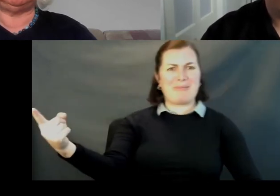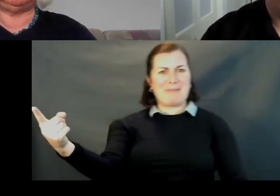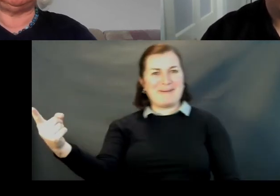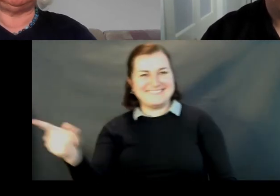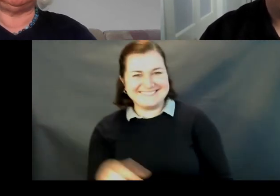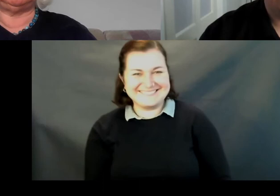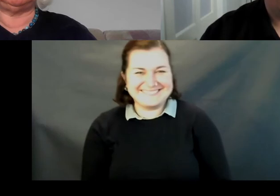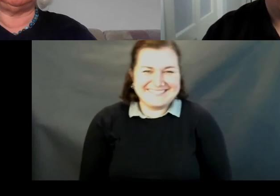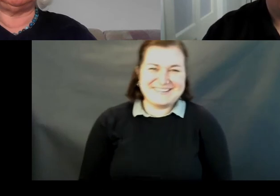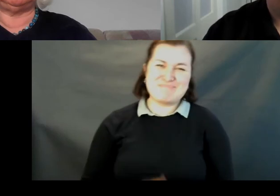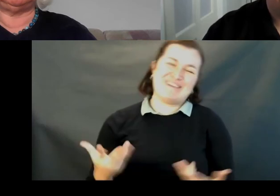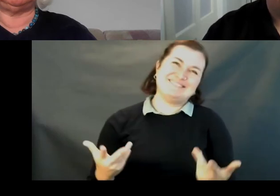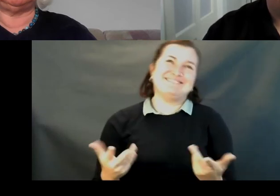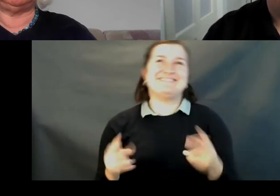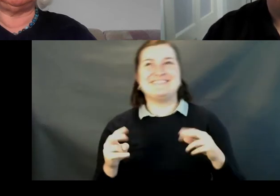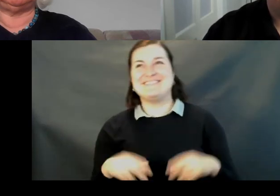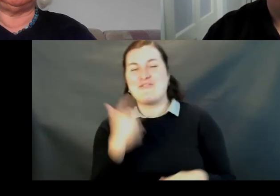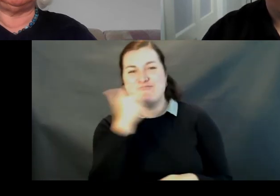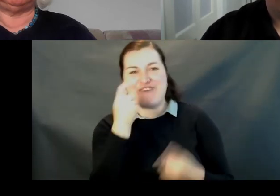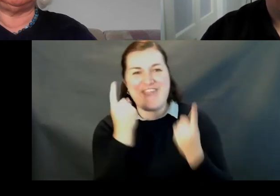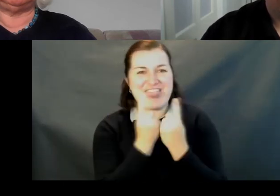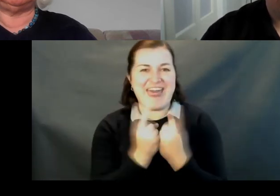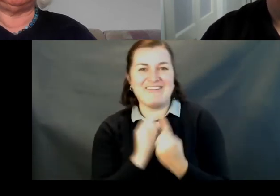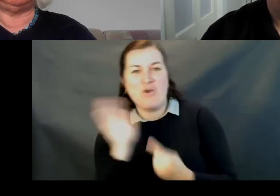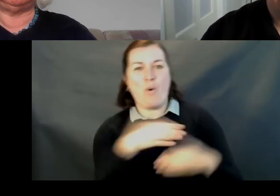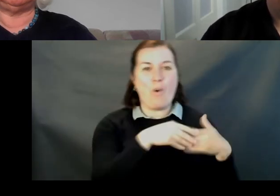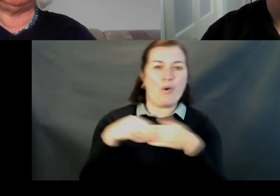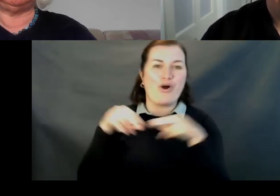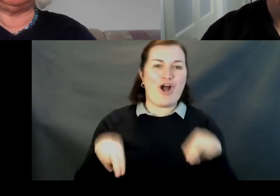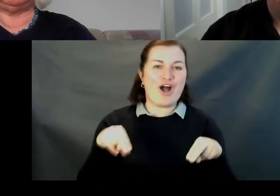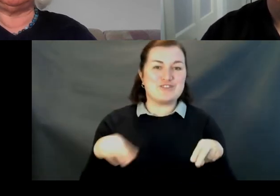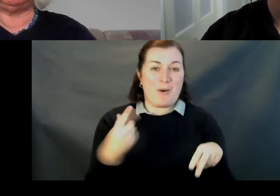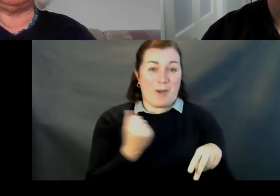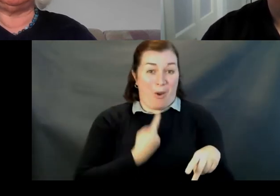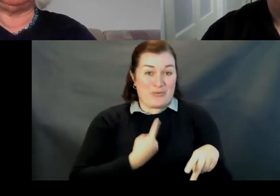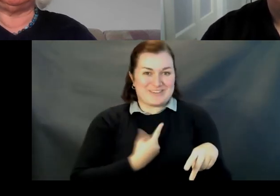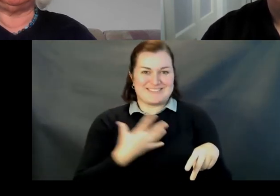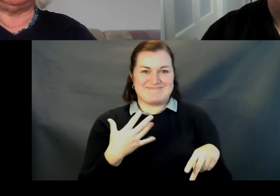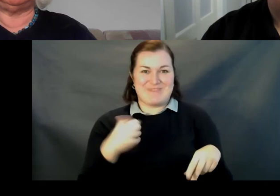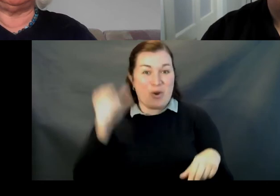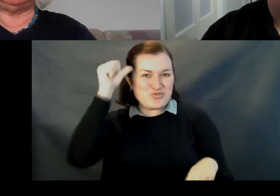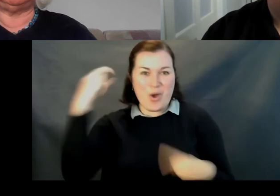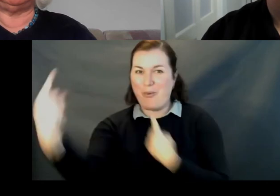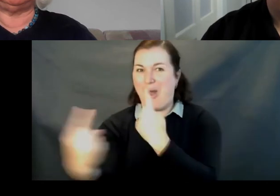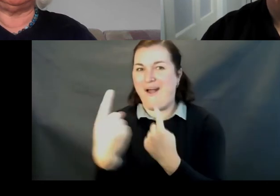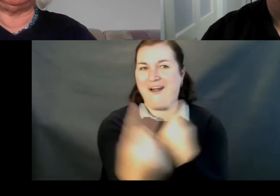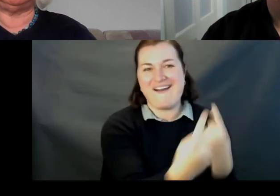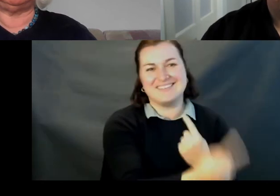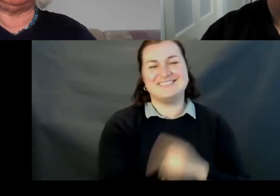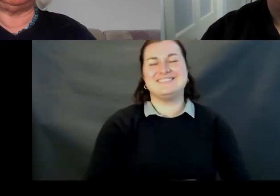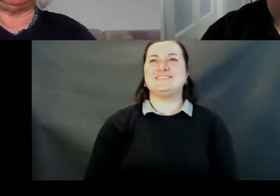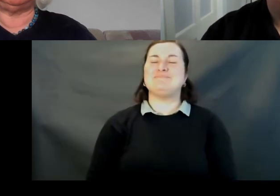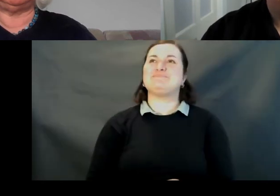We are just a community of people. And with that as well, there's great sort of word of